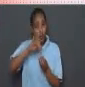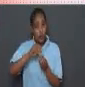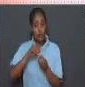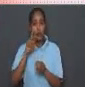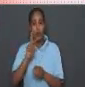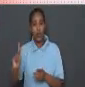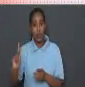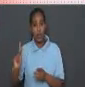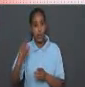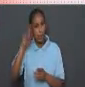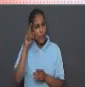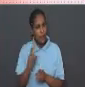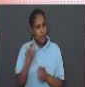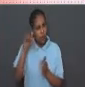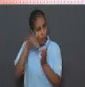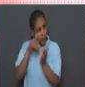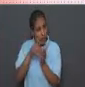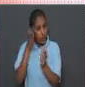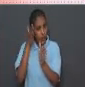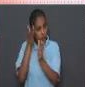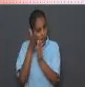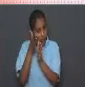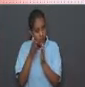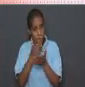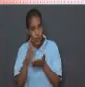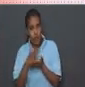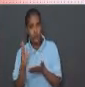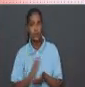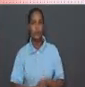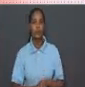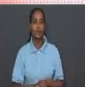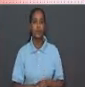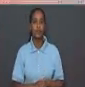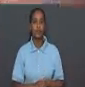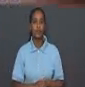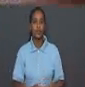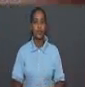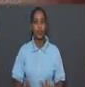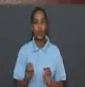but also the products must be continuously removed.